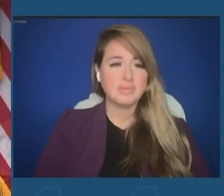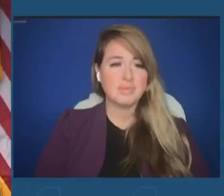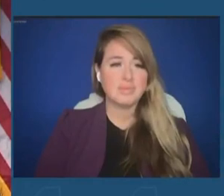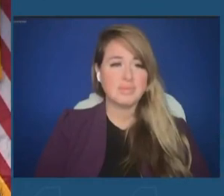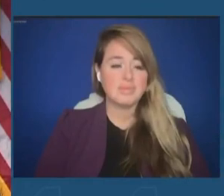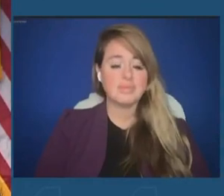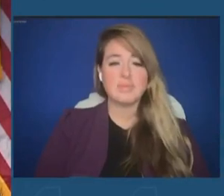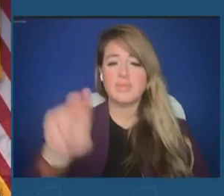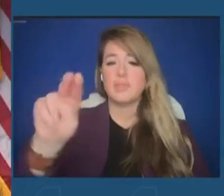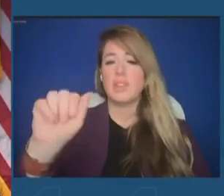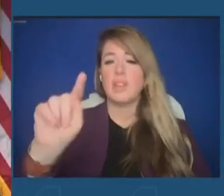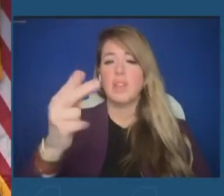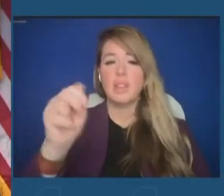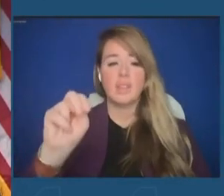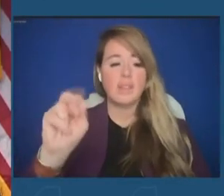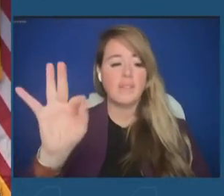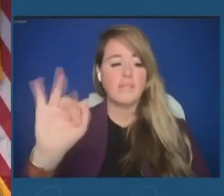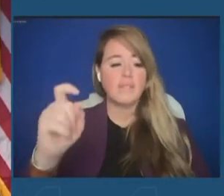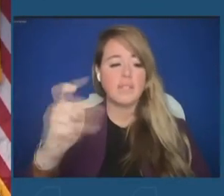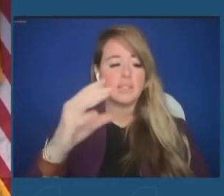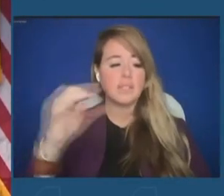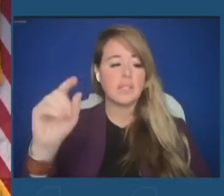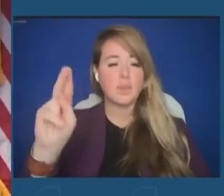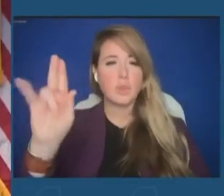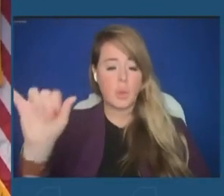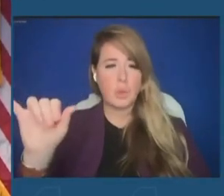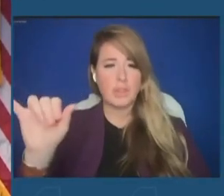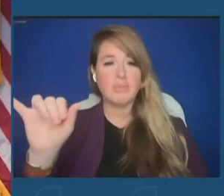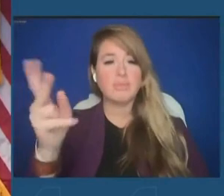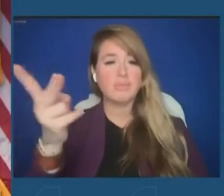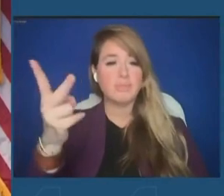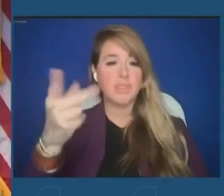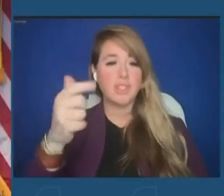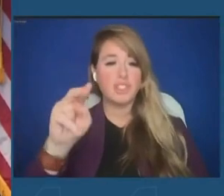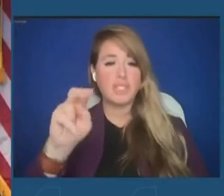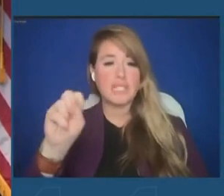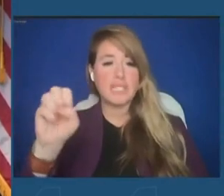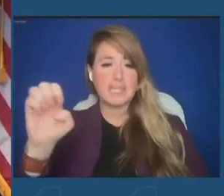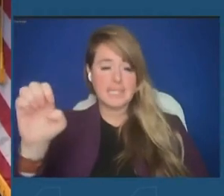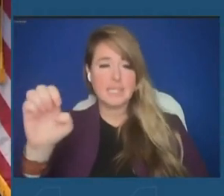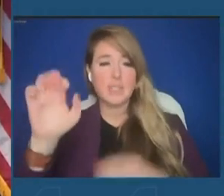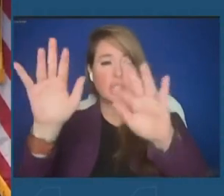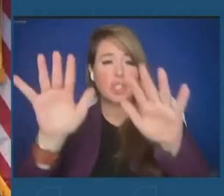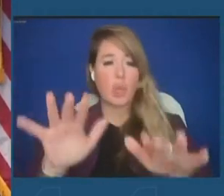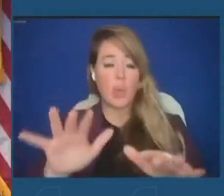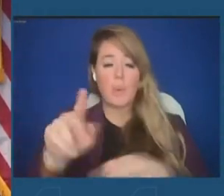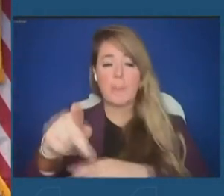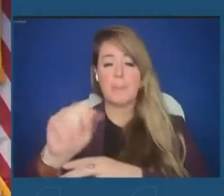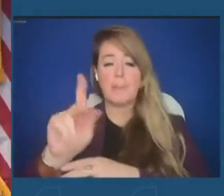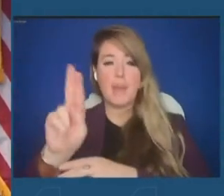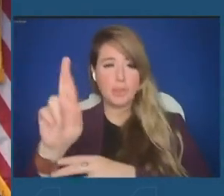Nathan Fix and Tony Johnston. These are Genesee County Snowpackers, the Snowmobile Club.